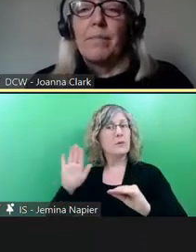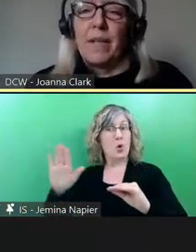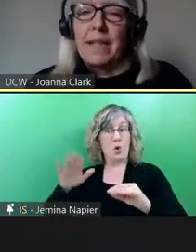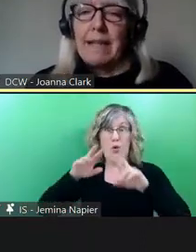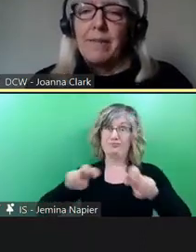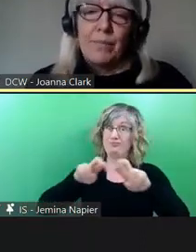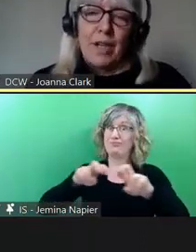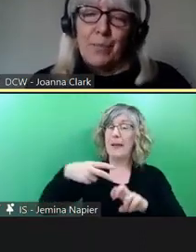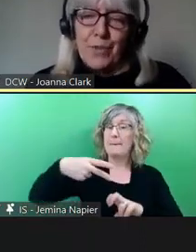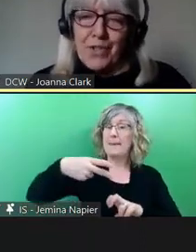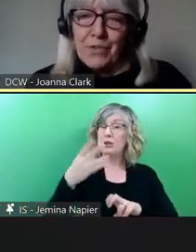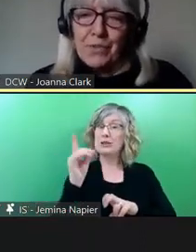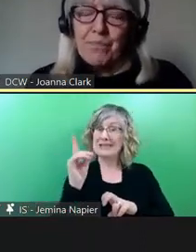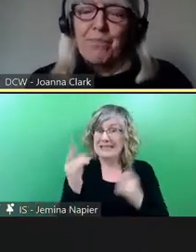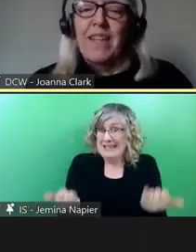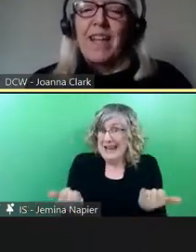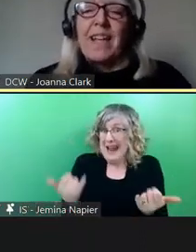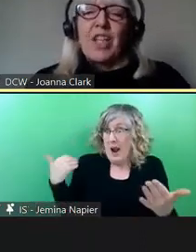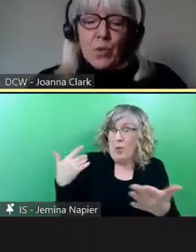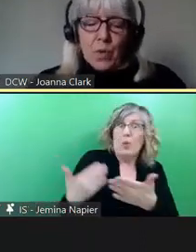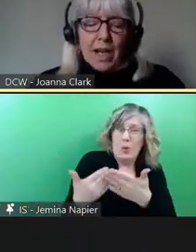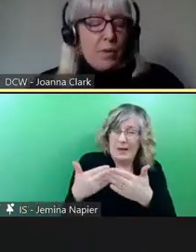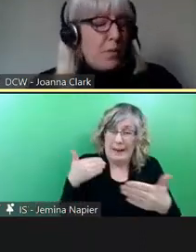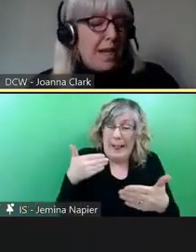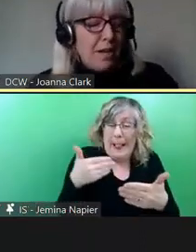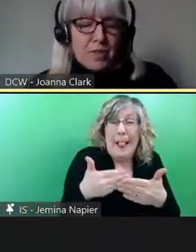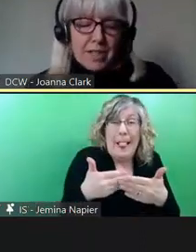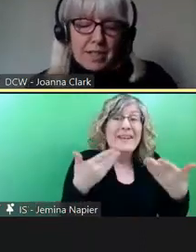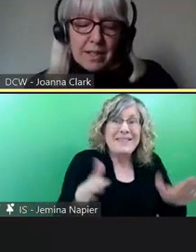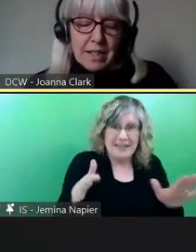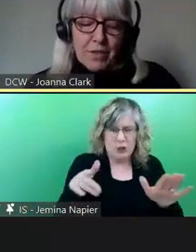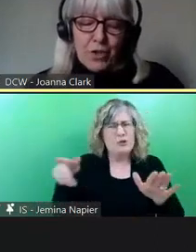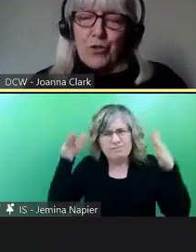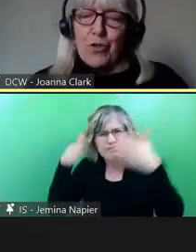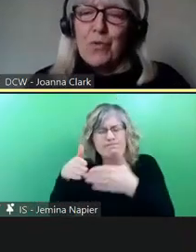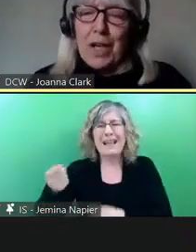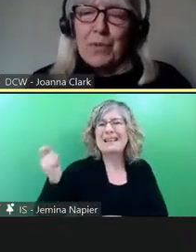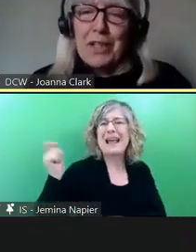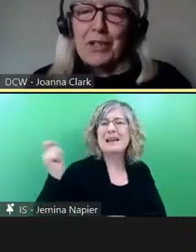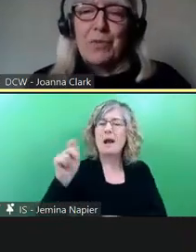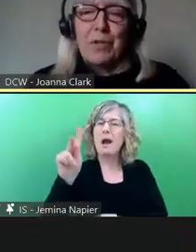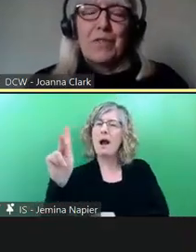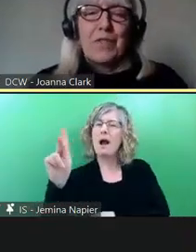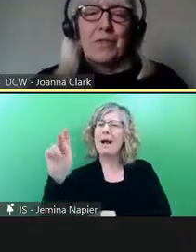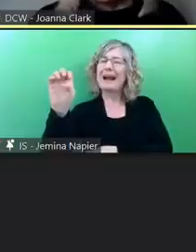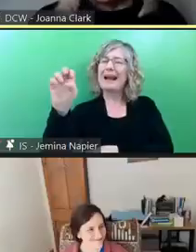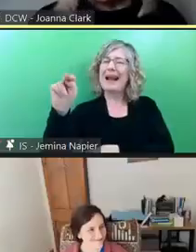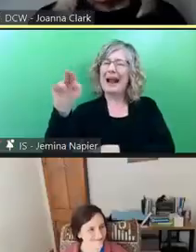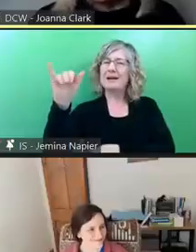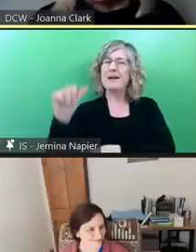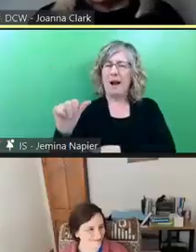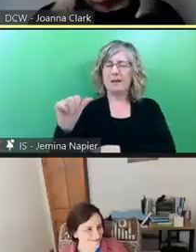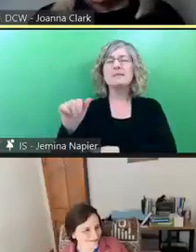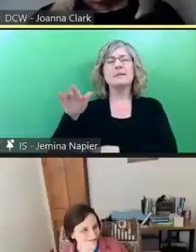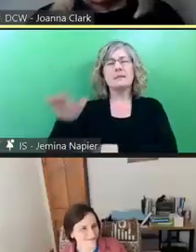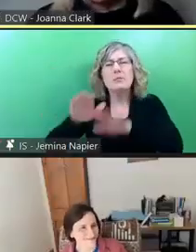when they begin primary school. So without any further ado, I will hand you over to Lorraine. Thank